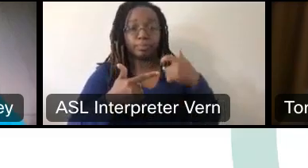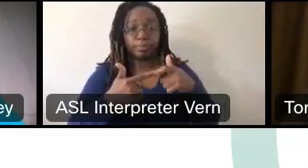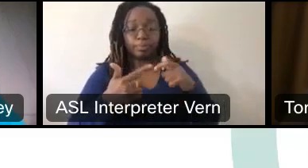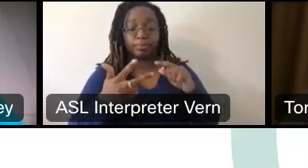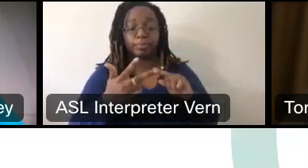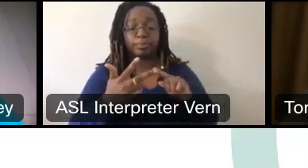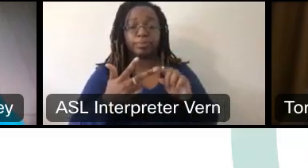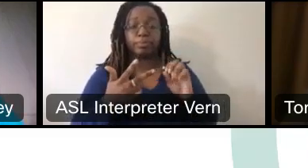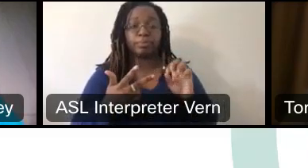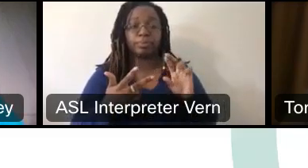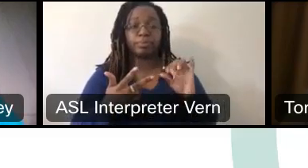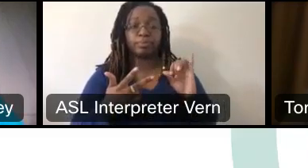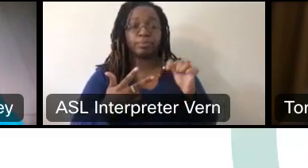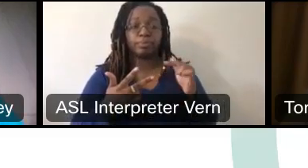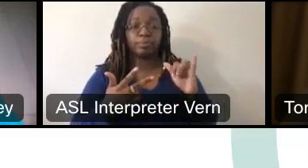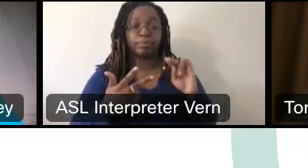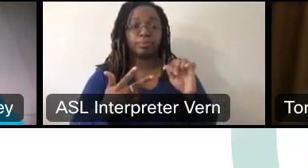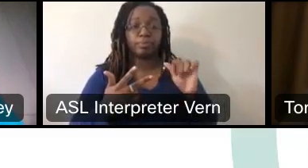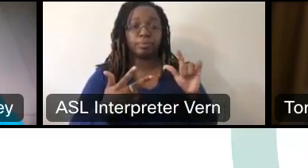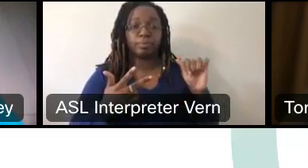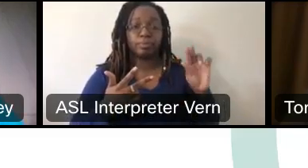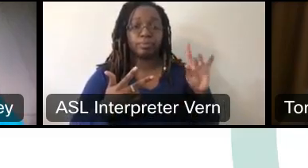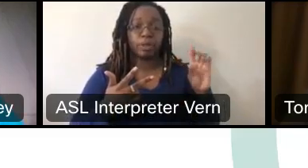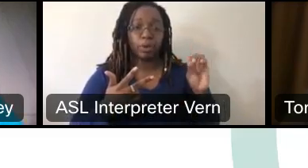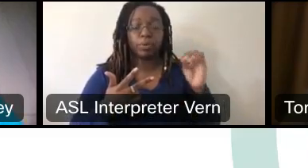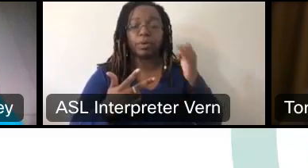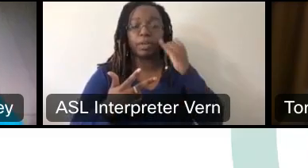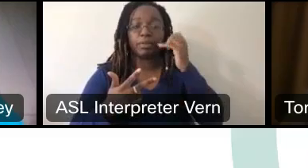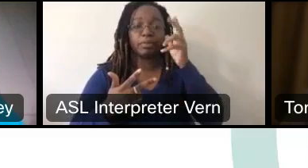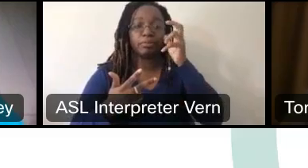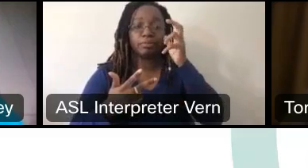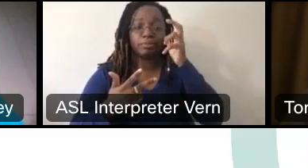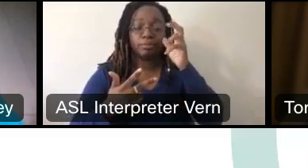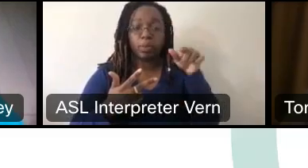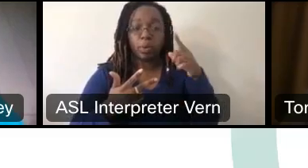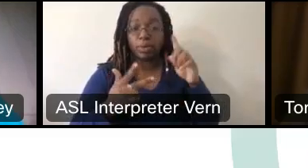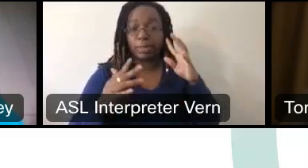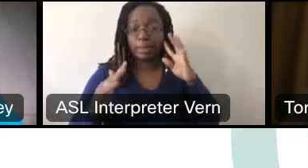if you would like to hear the audio without interpretation.